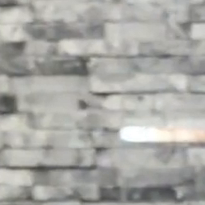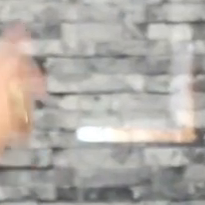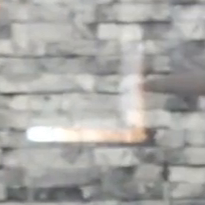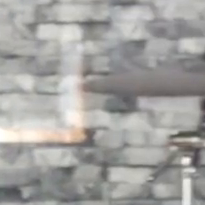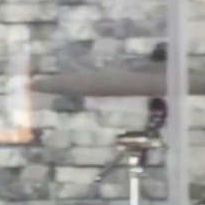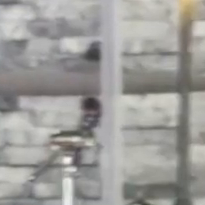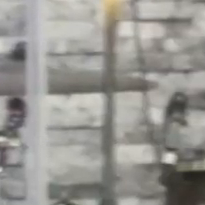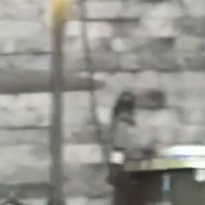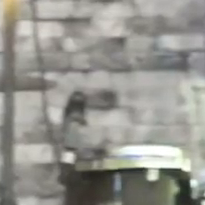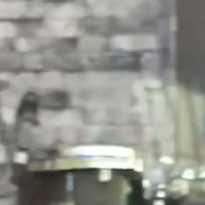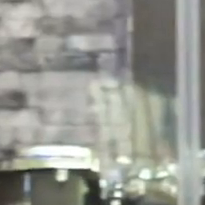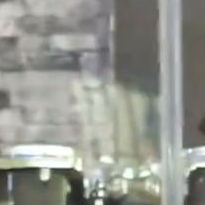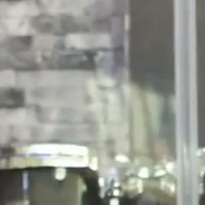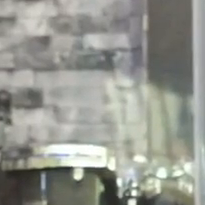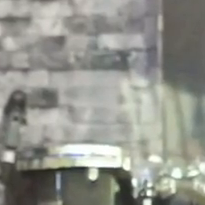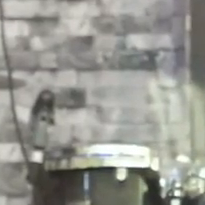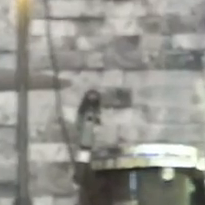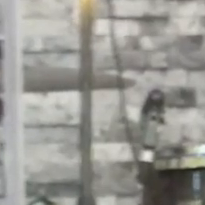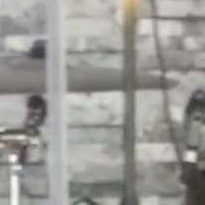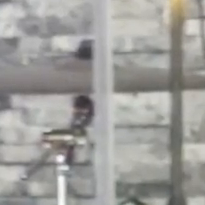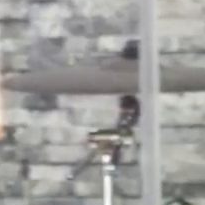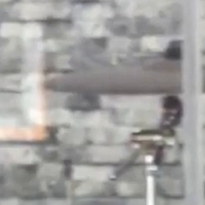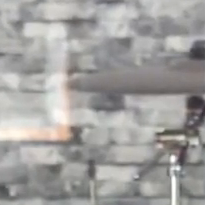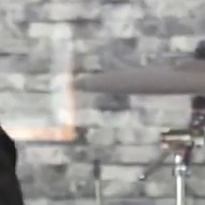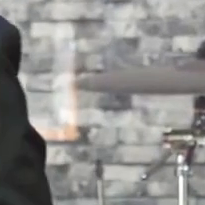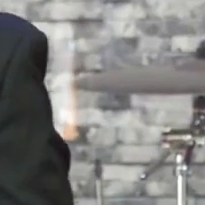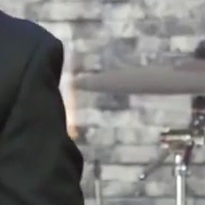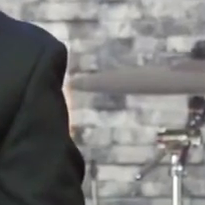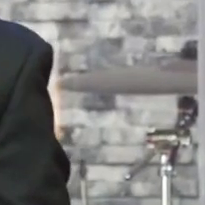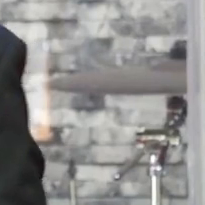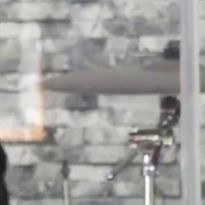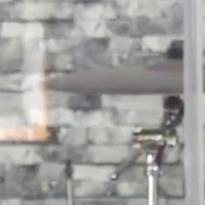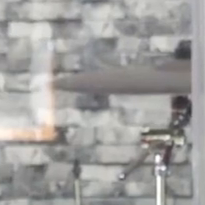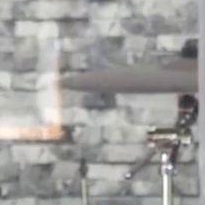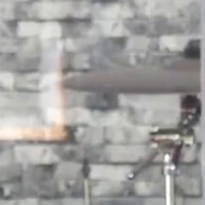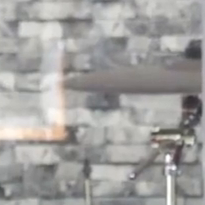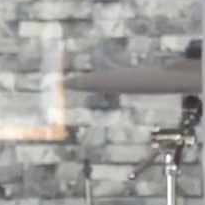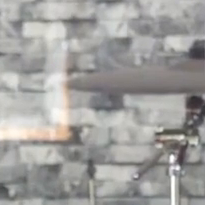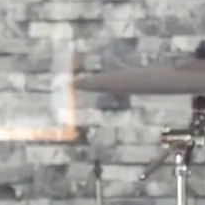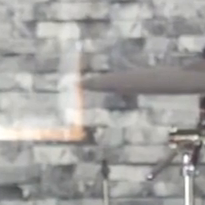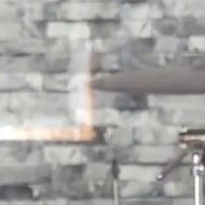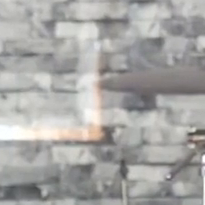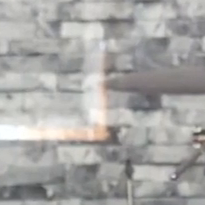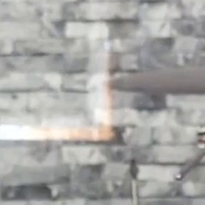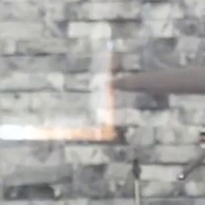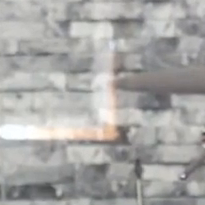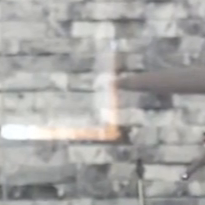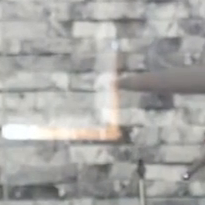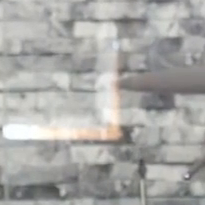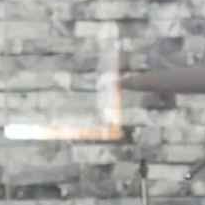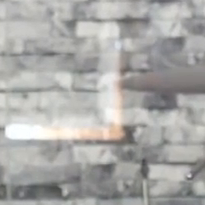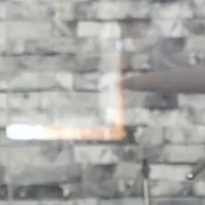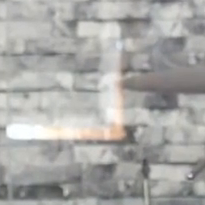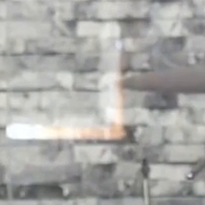got to sow what you want. Lazima utapanda ambacho unatarajia. Amen. Amina. Now look at Genesis 8:22. Tuangalie